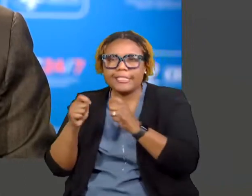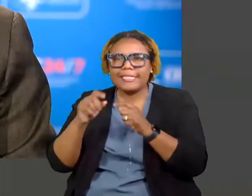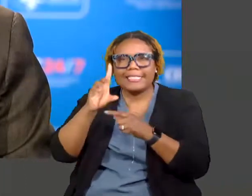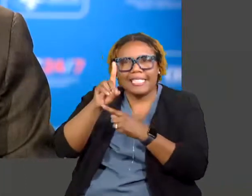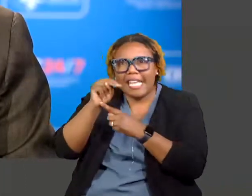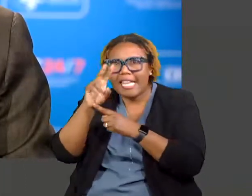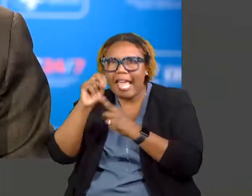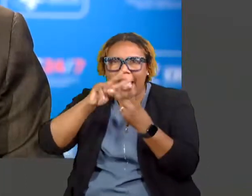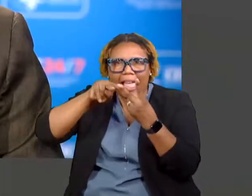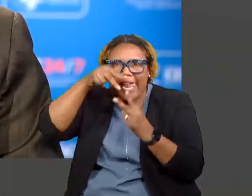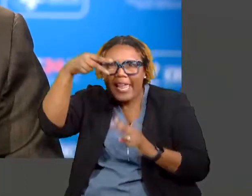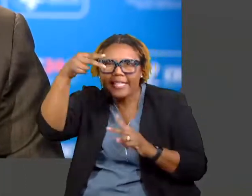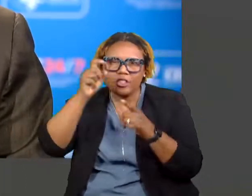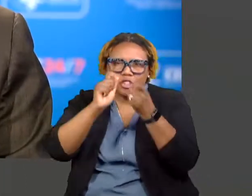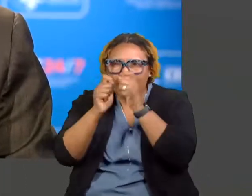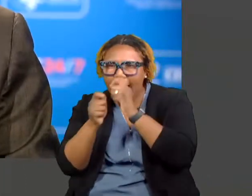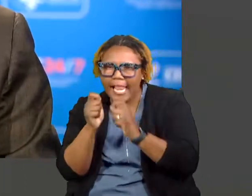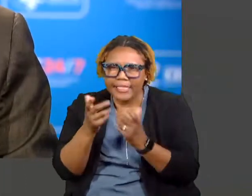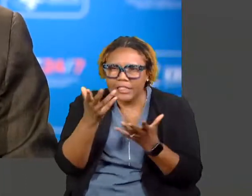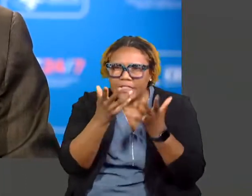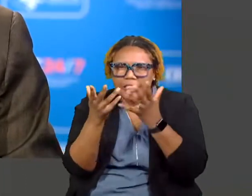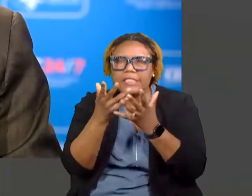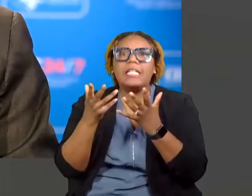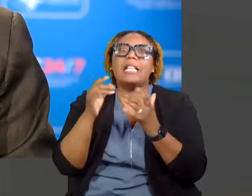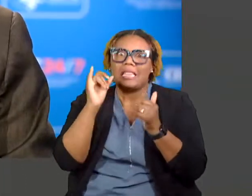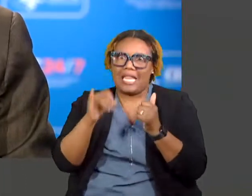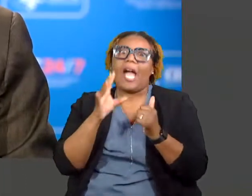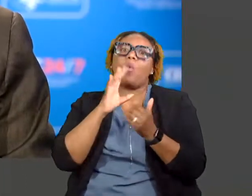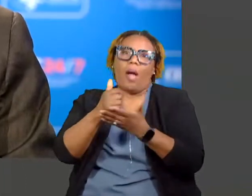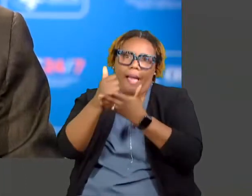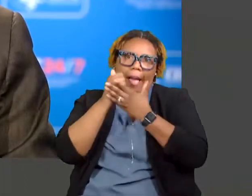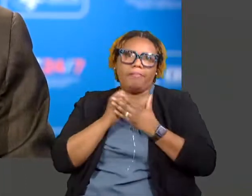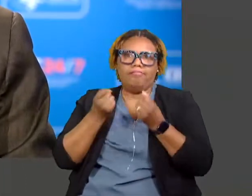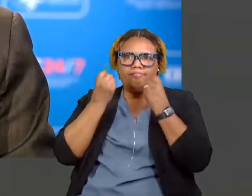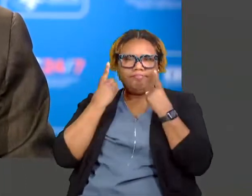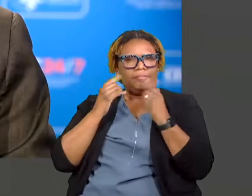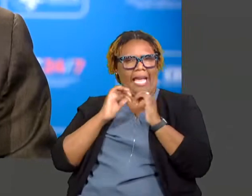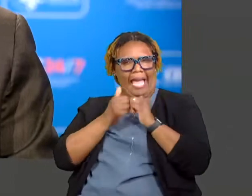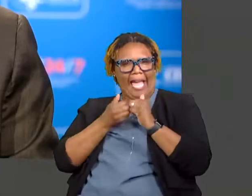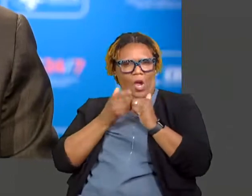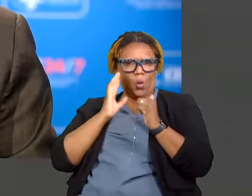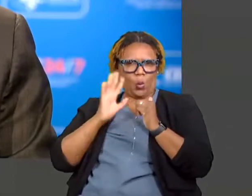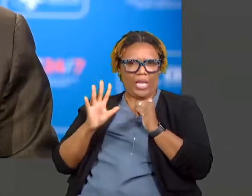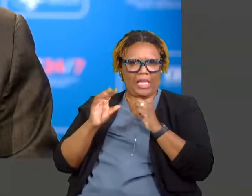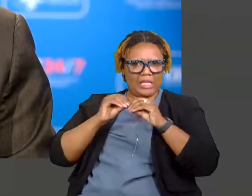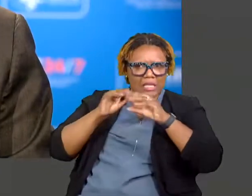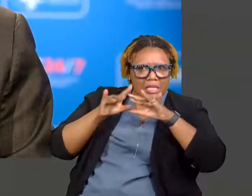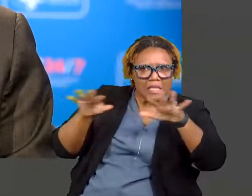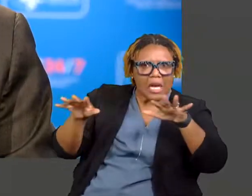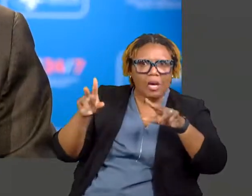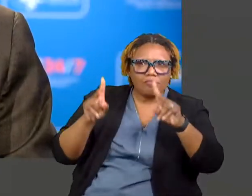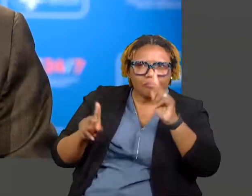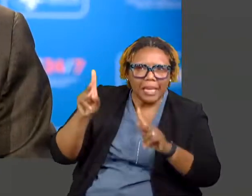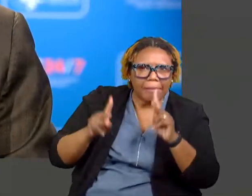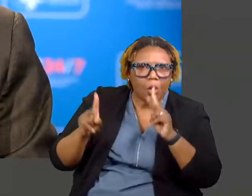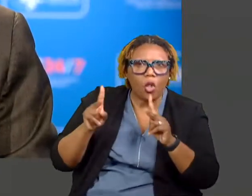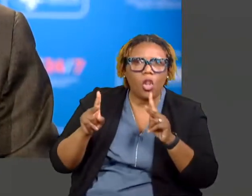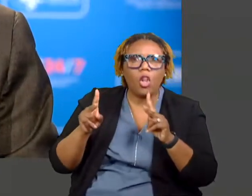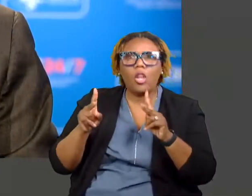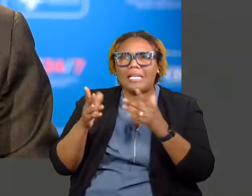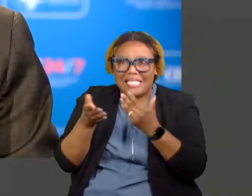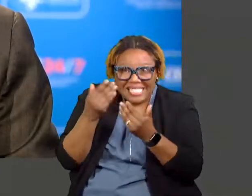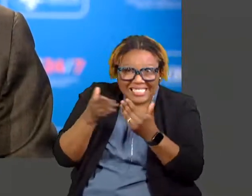these viruses are able to spread more easily to people, between people, and